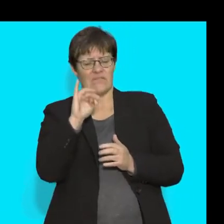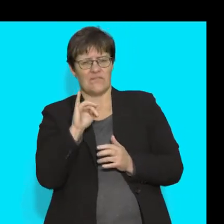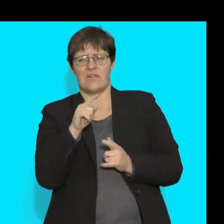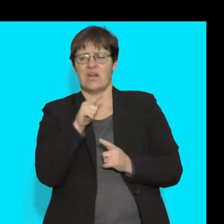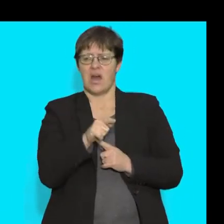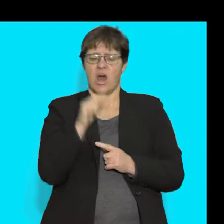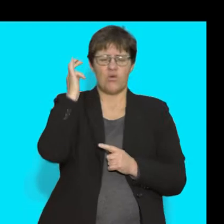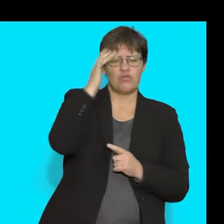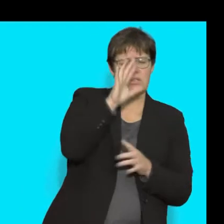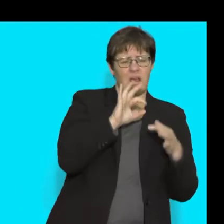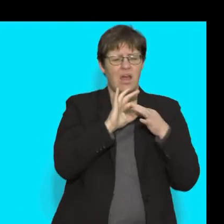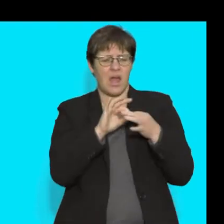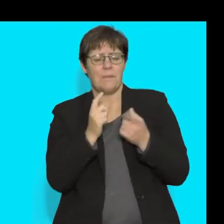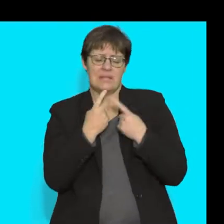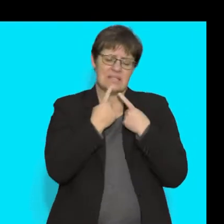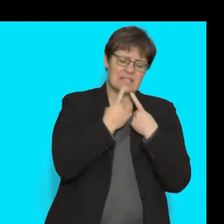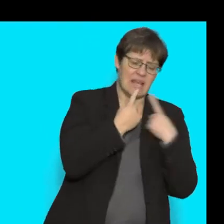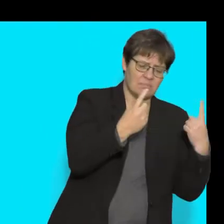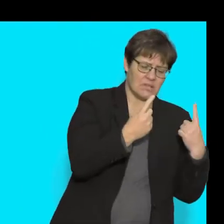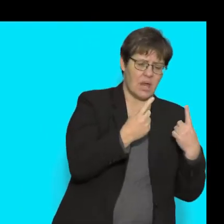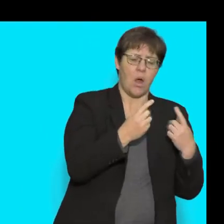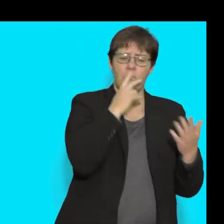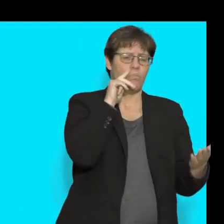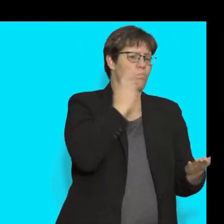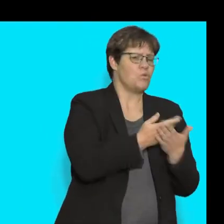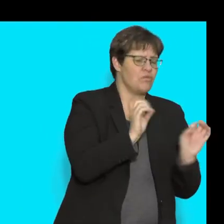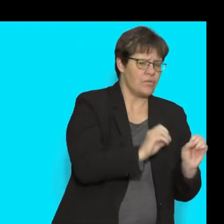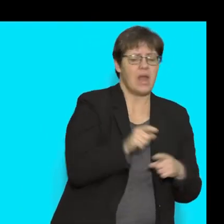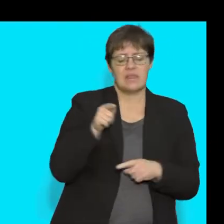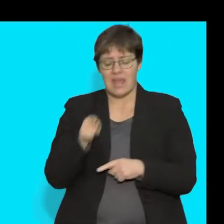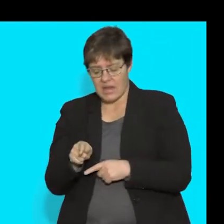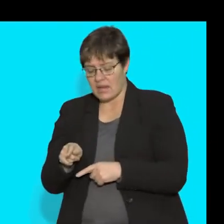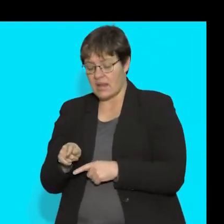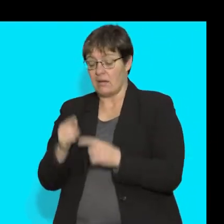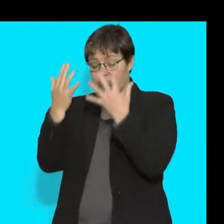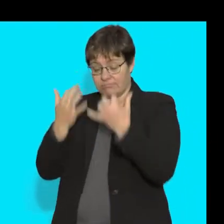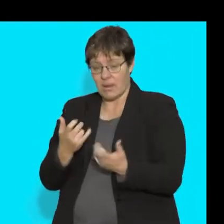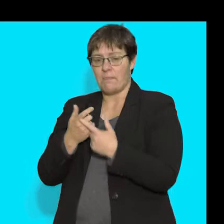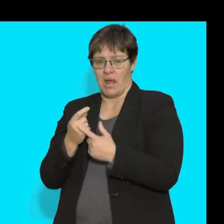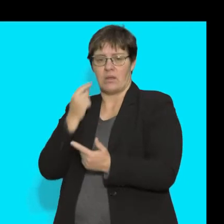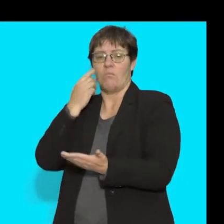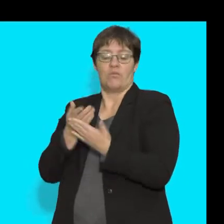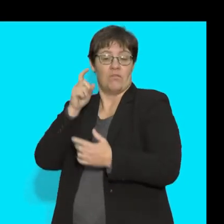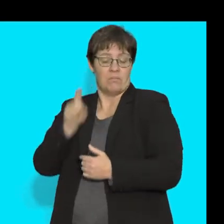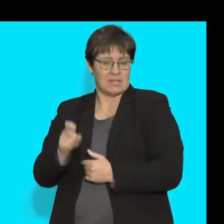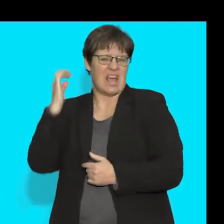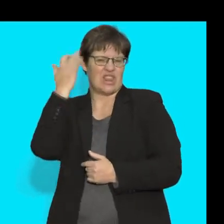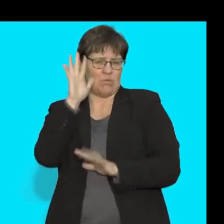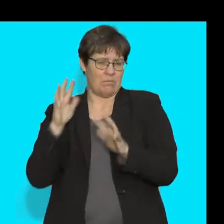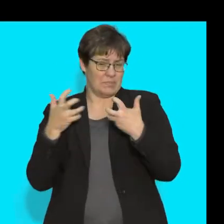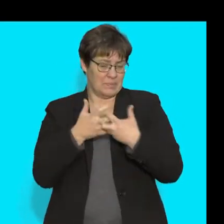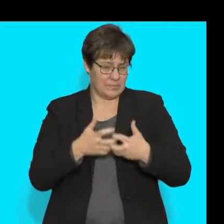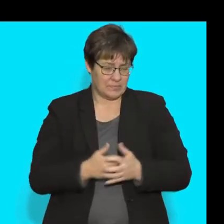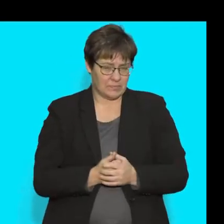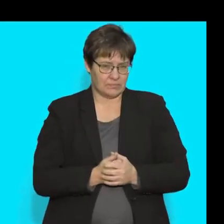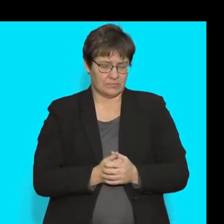a proof and then proving it, which will then be the theorem at the end. Now, what do you know